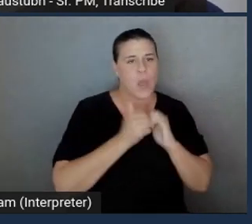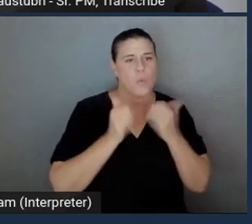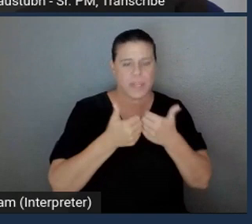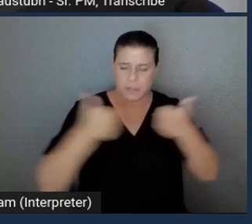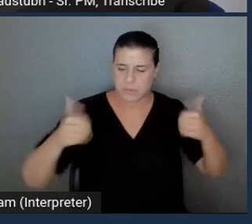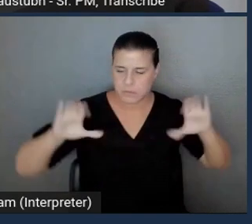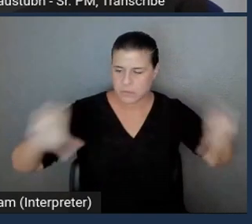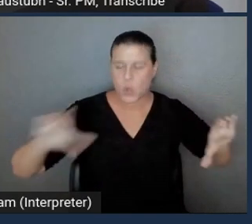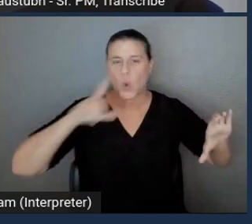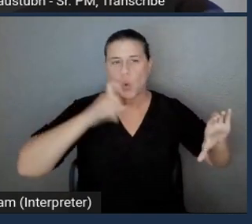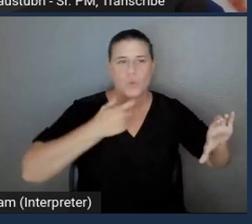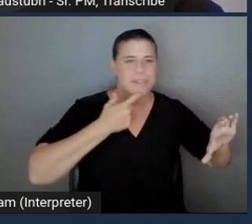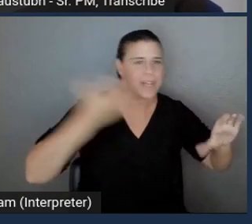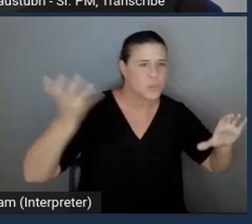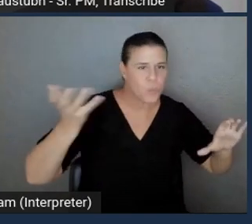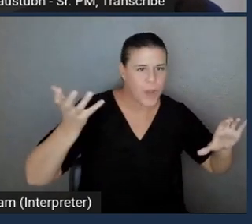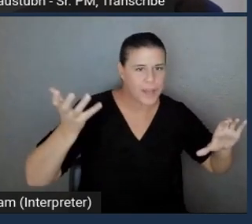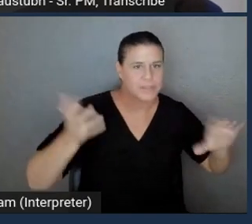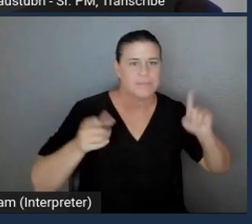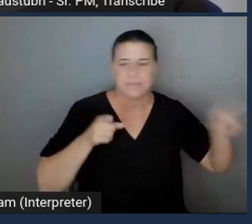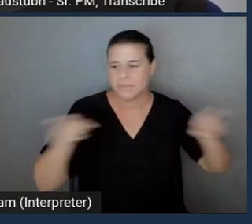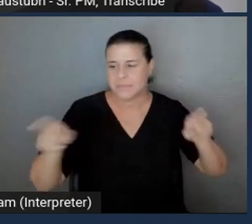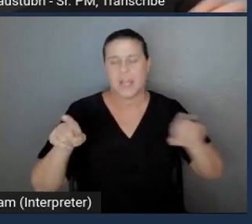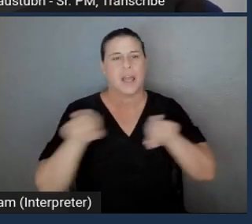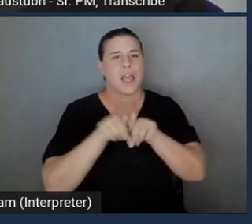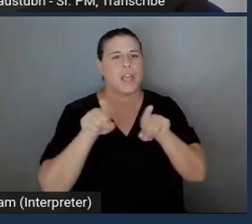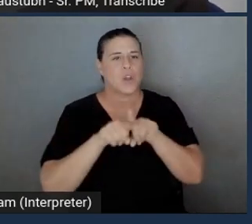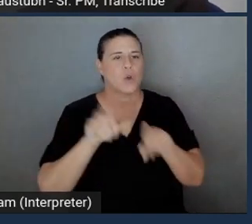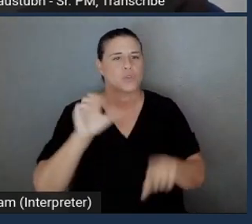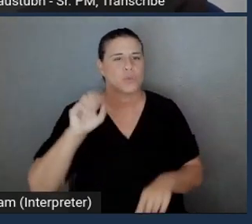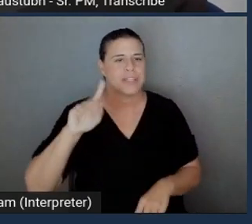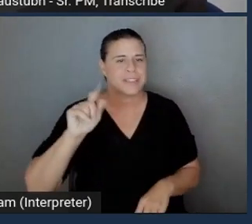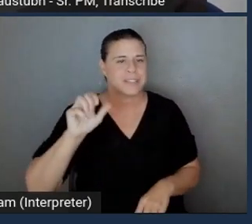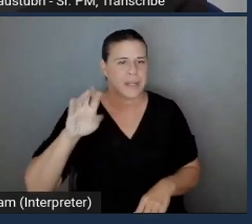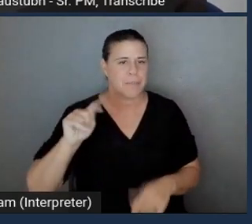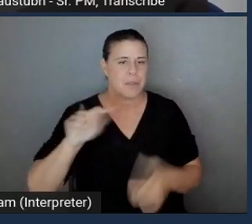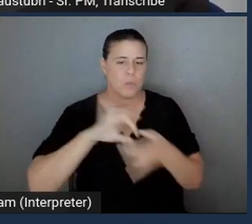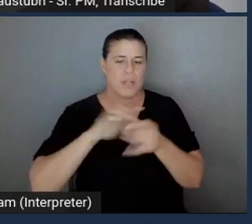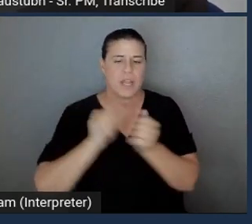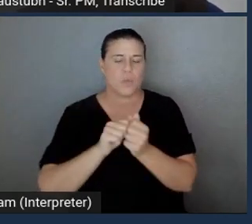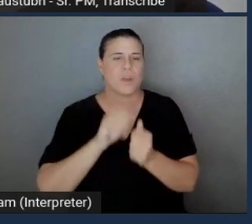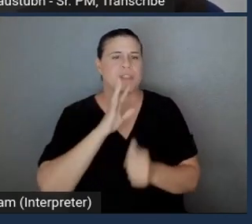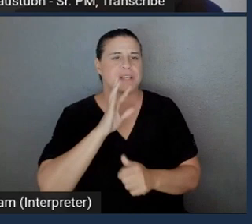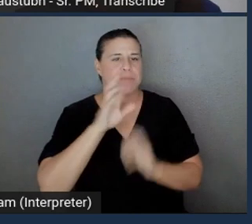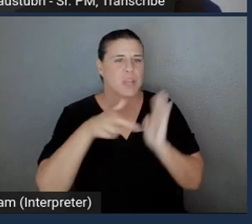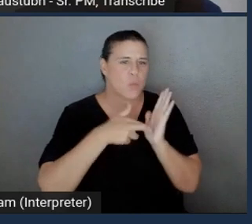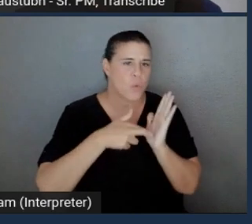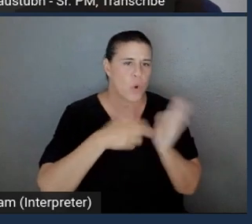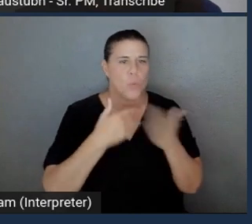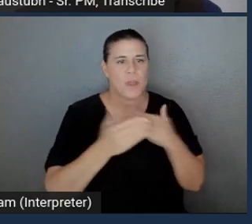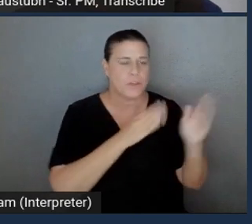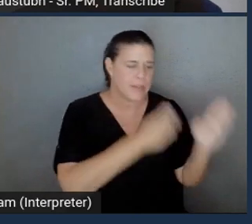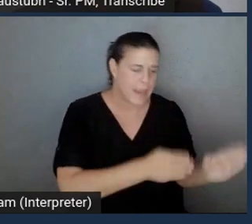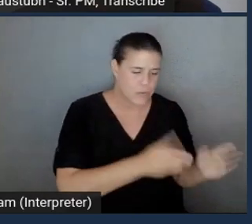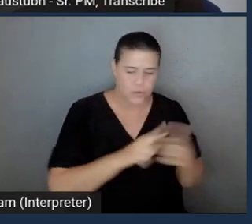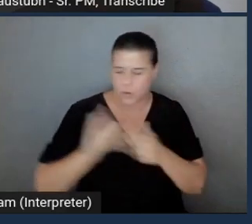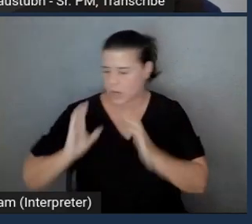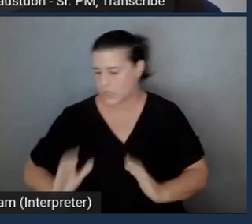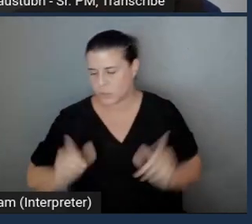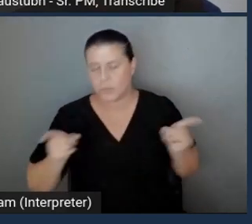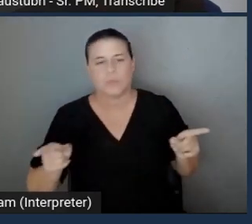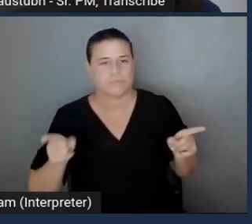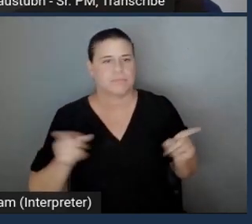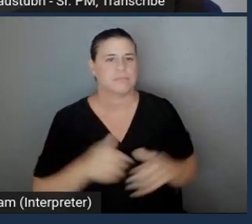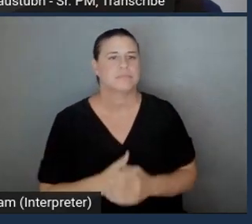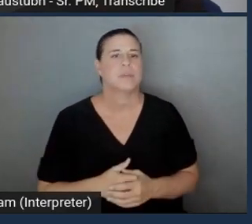distinguish who's saying what, and then also assign sentiment based on the speaker role, right? Whether it's an agent or a customer.